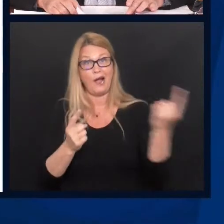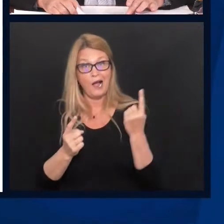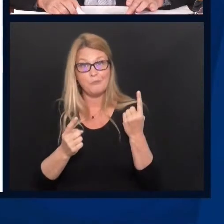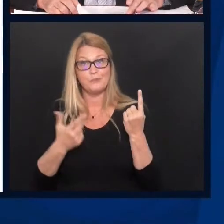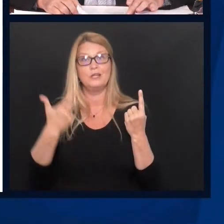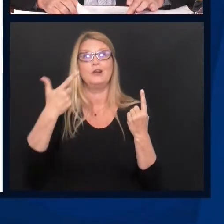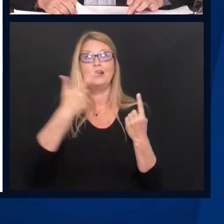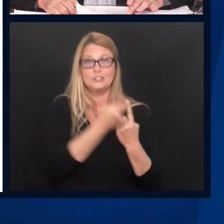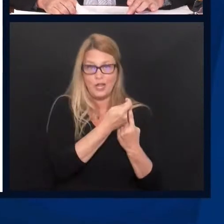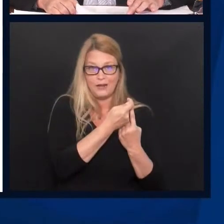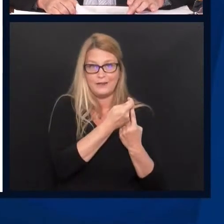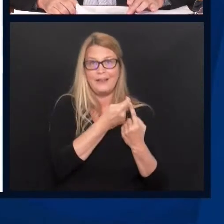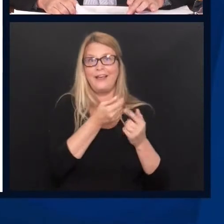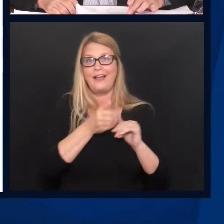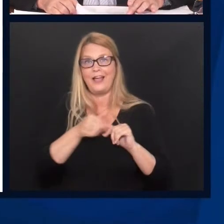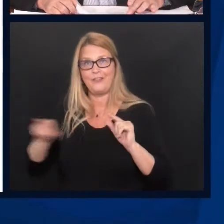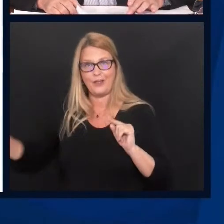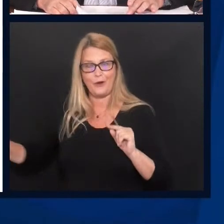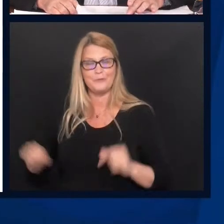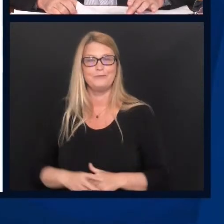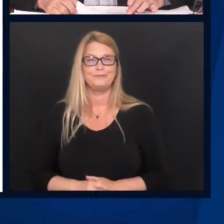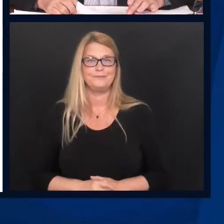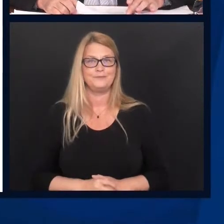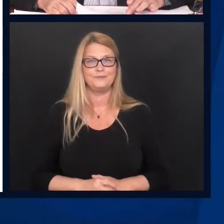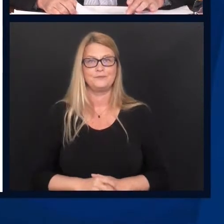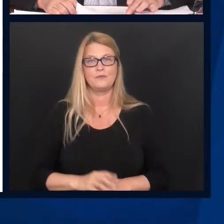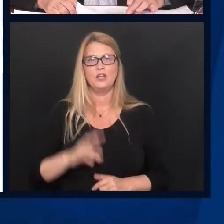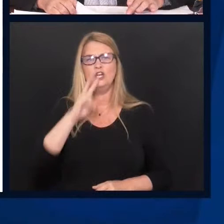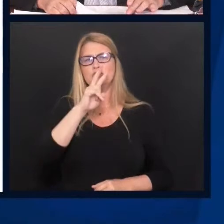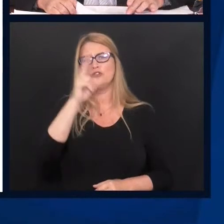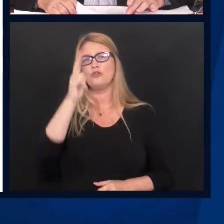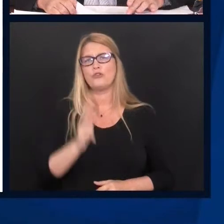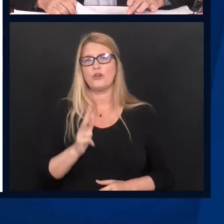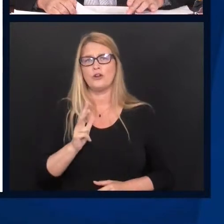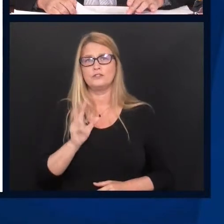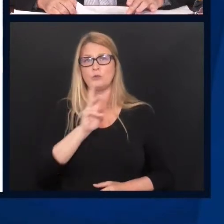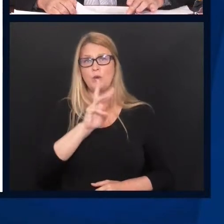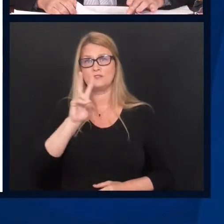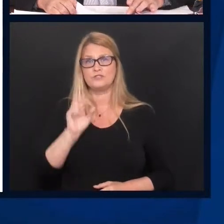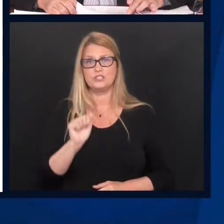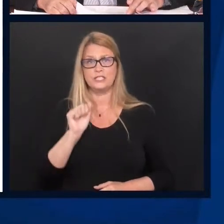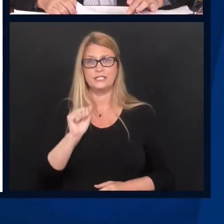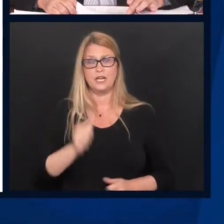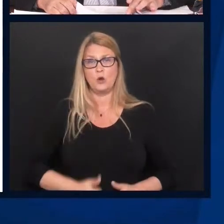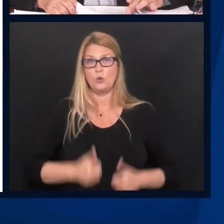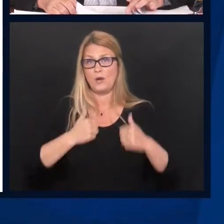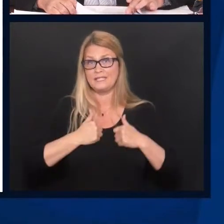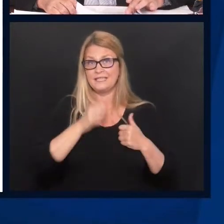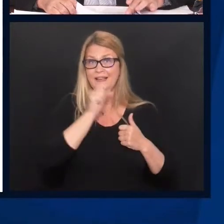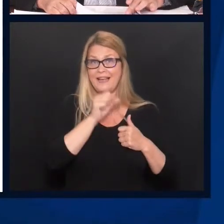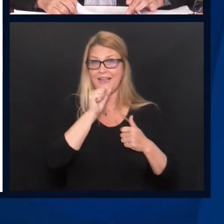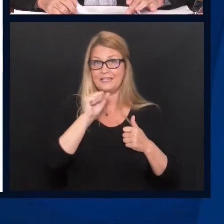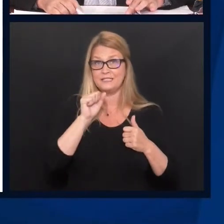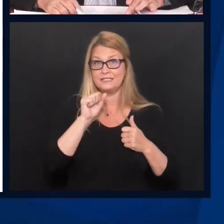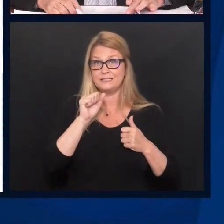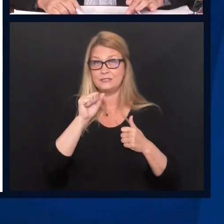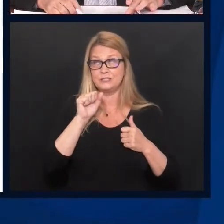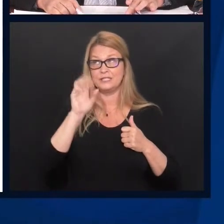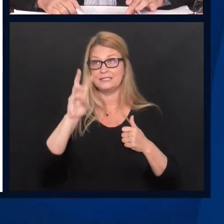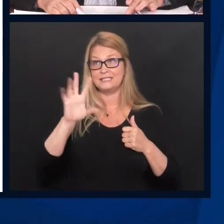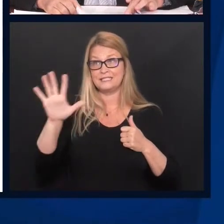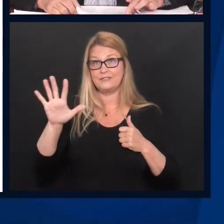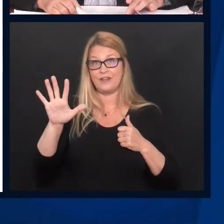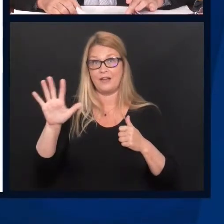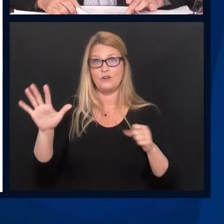people's arms. Over 2/3 of our West Virginia residents age 65 and above